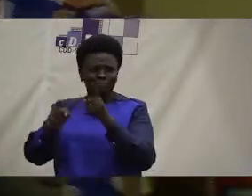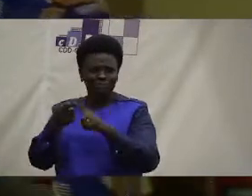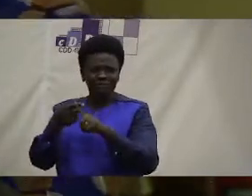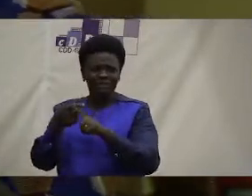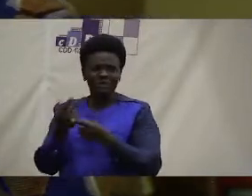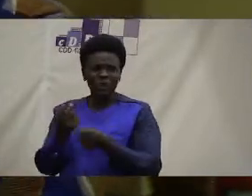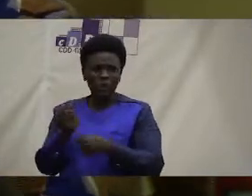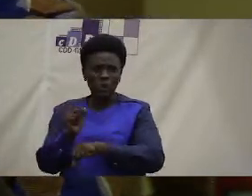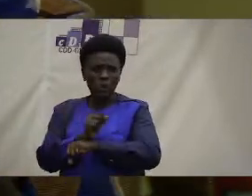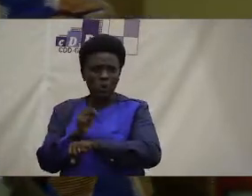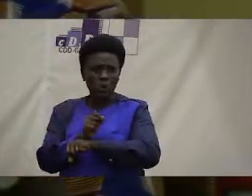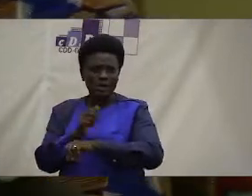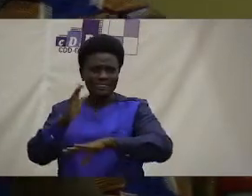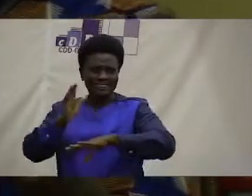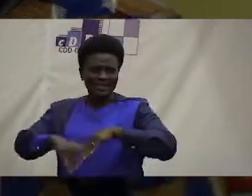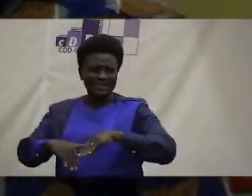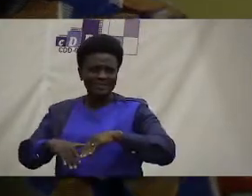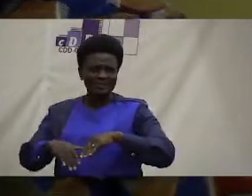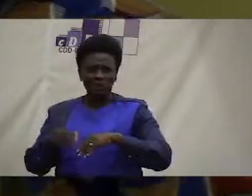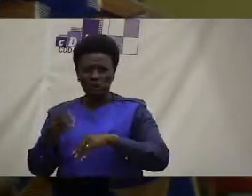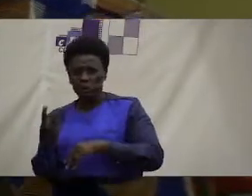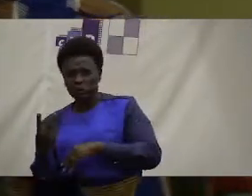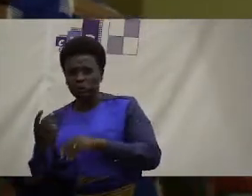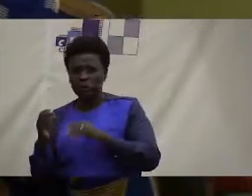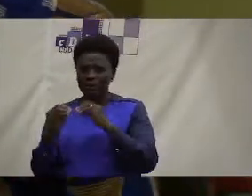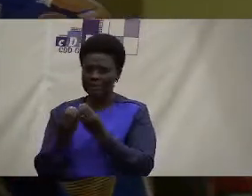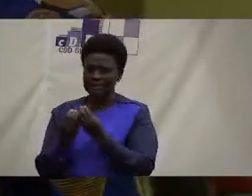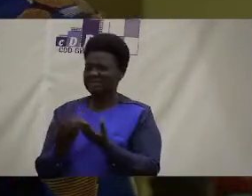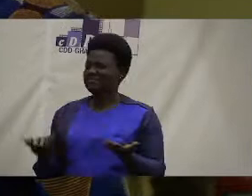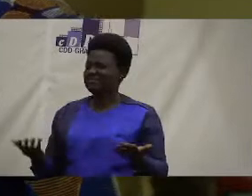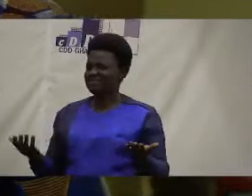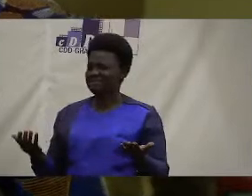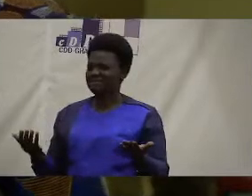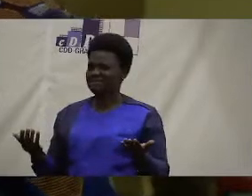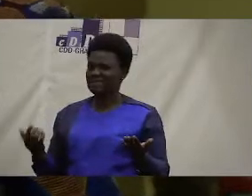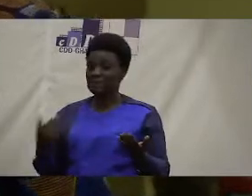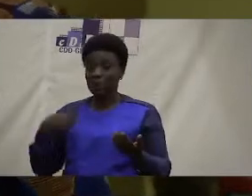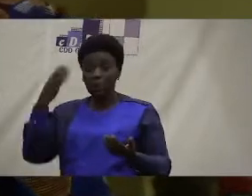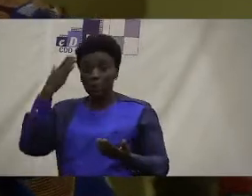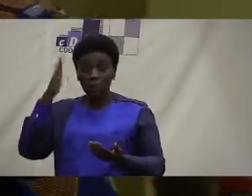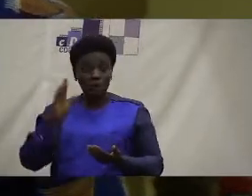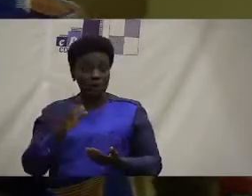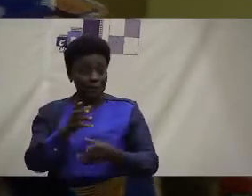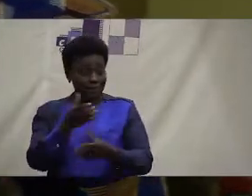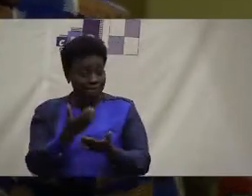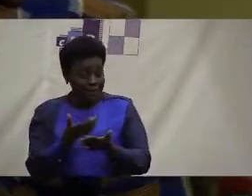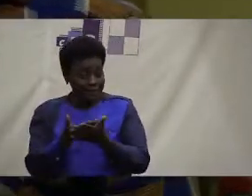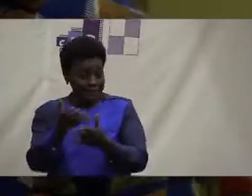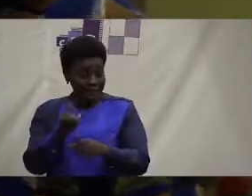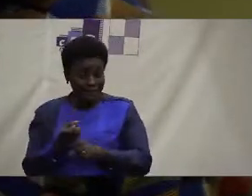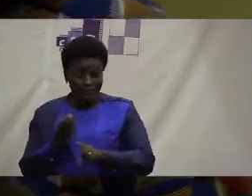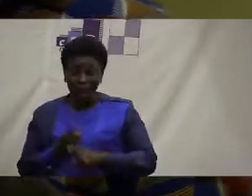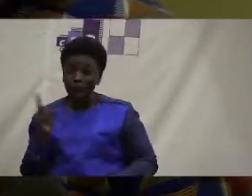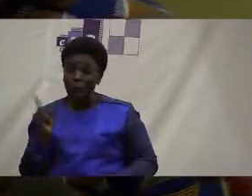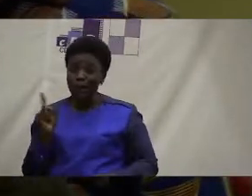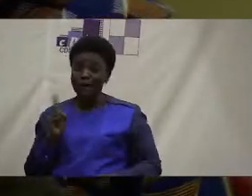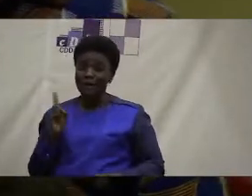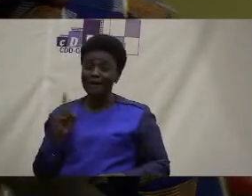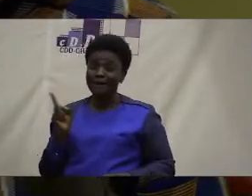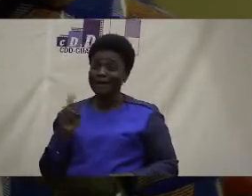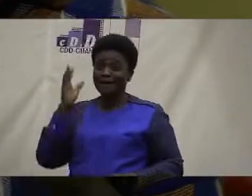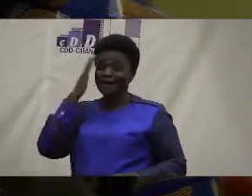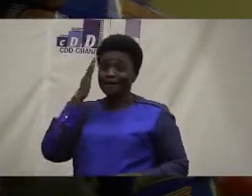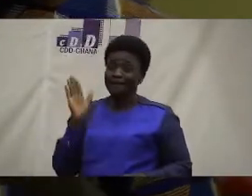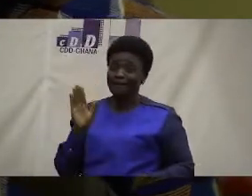than two organizations. You see, political parties, we don't know where they get their money because